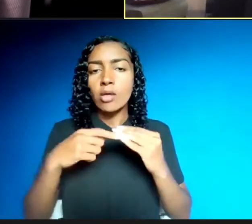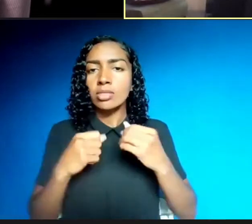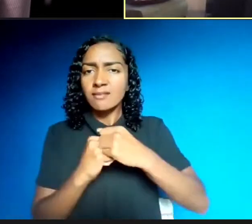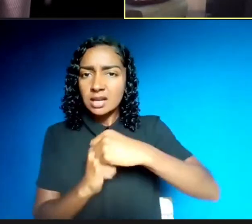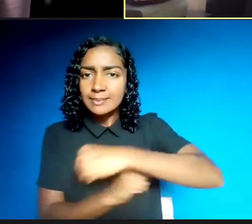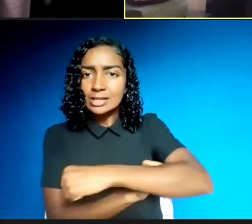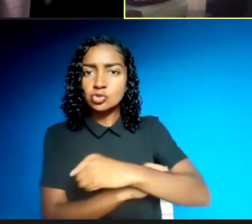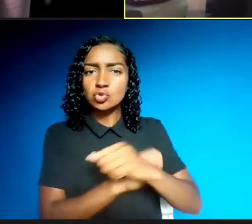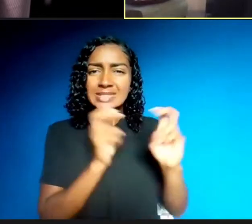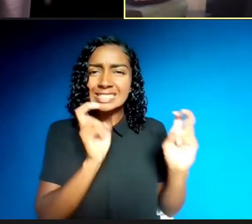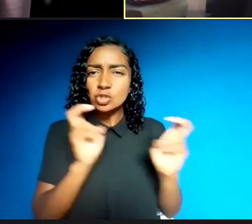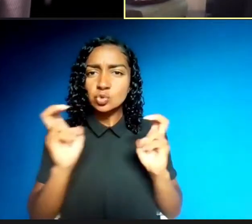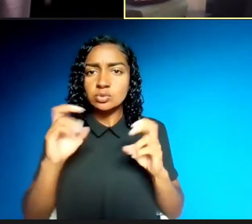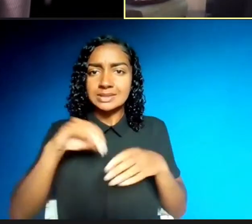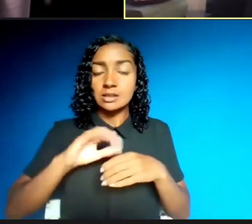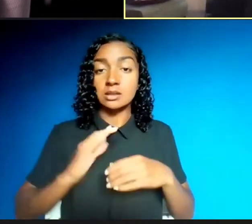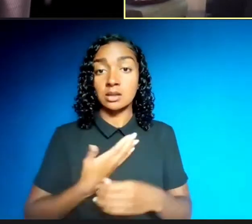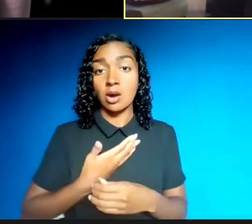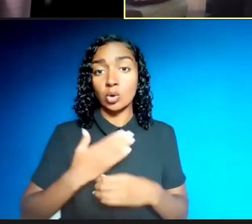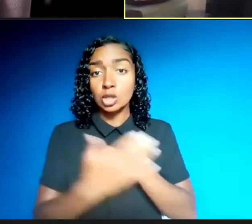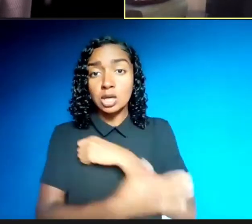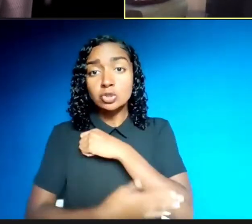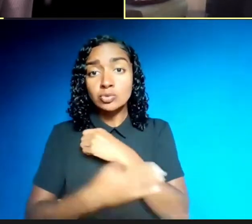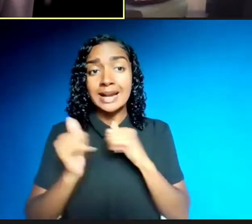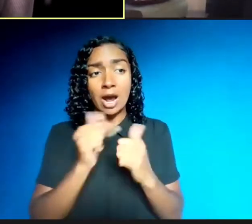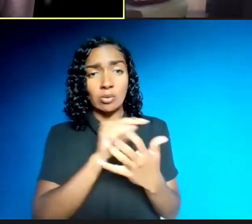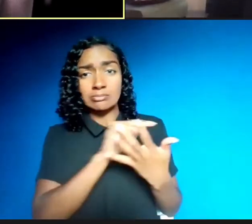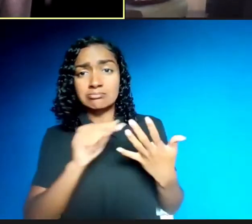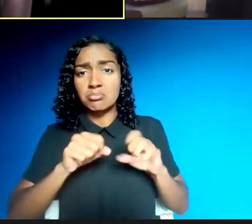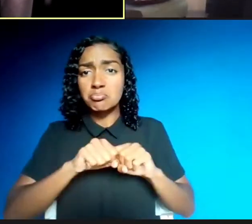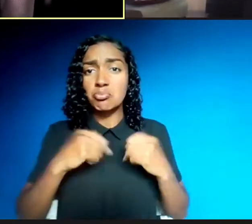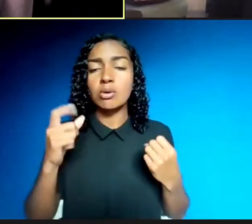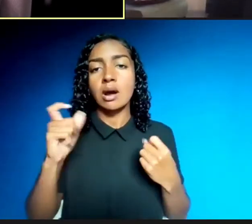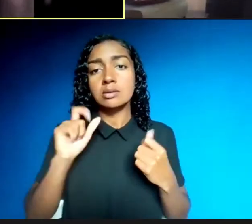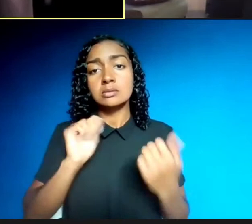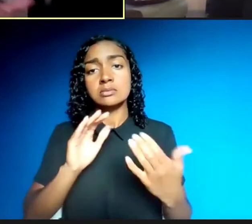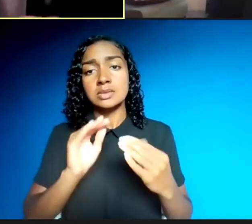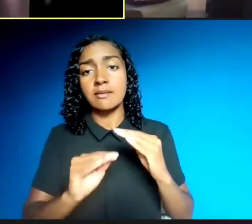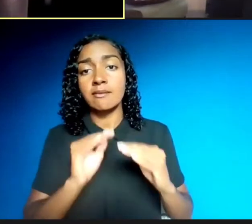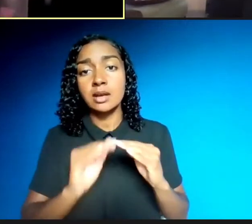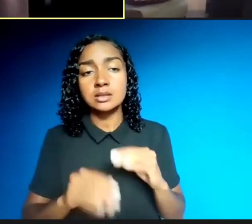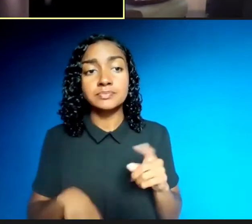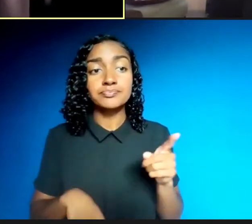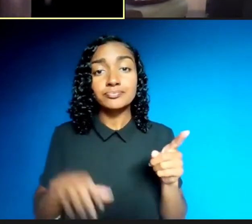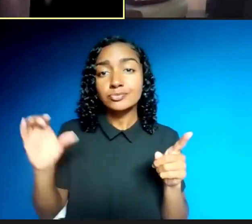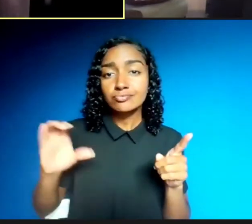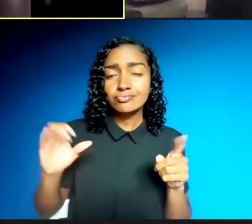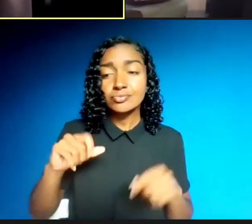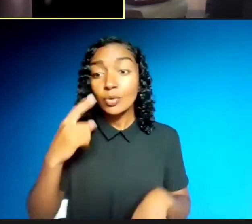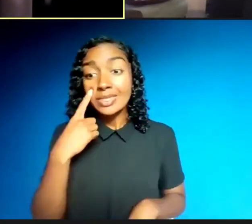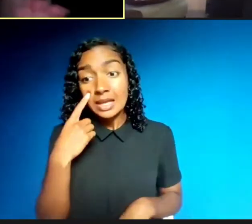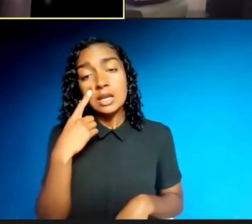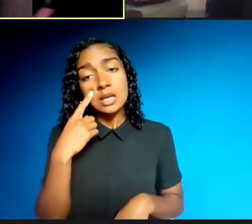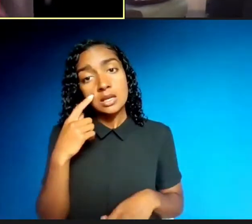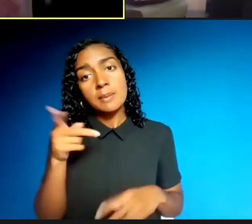country and how they're broken and how we need to fix them. And do you feel that people are more obviously like willing to open up to you when you're, I